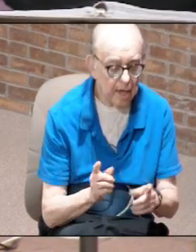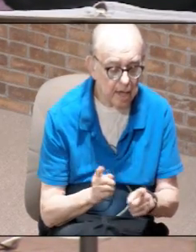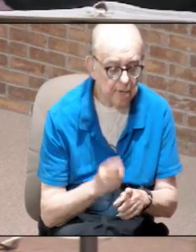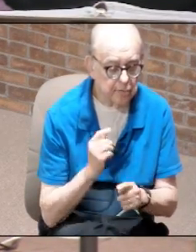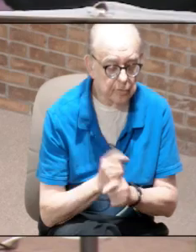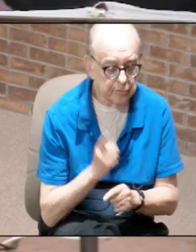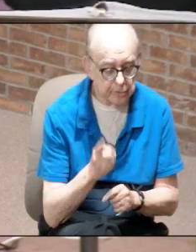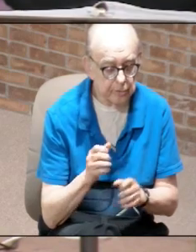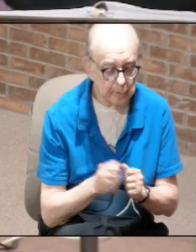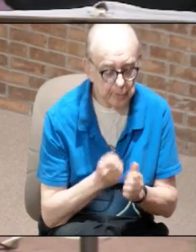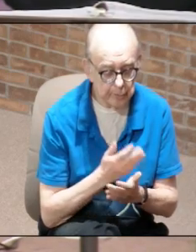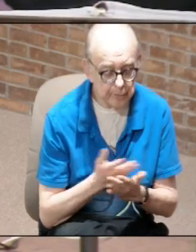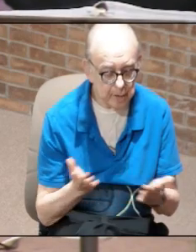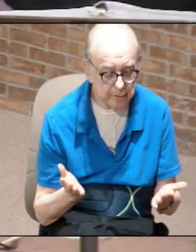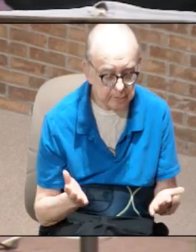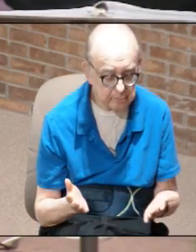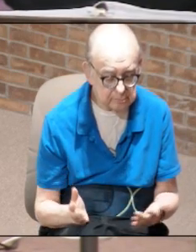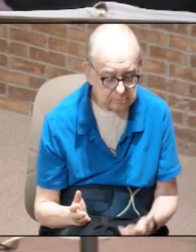things.